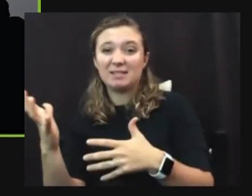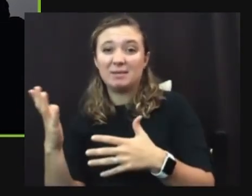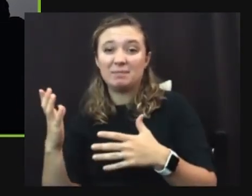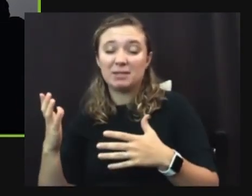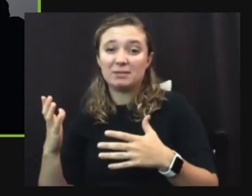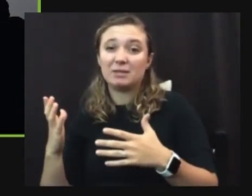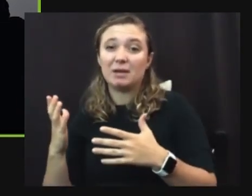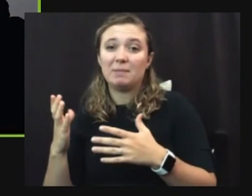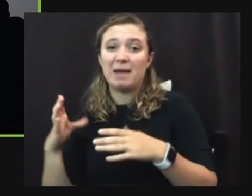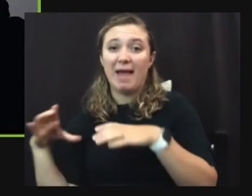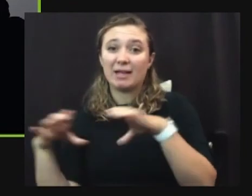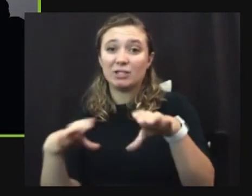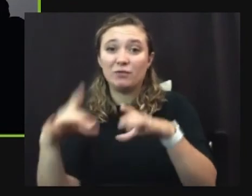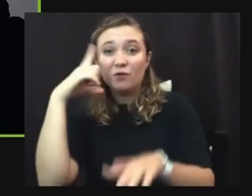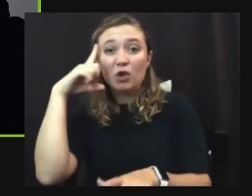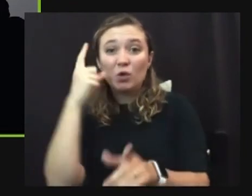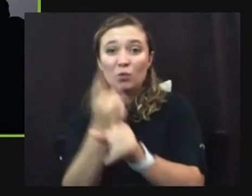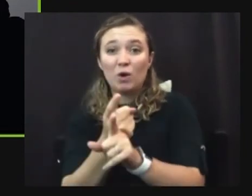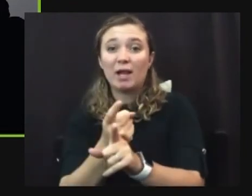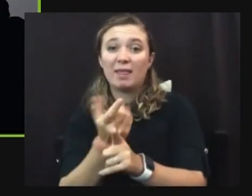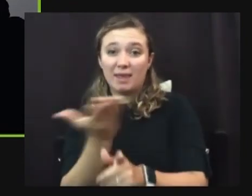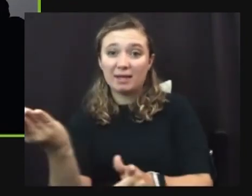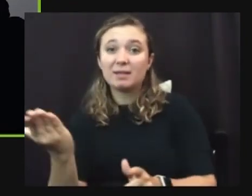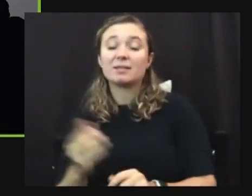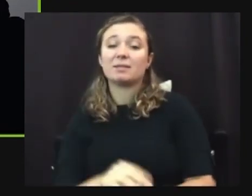things. So this